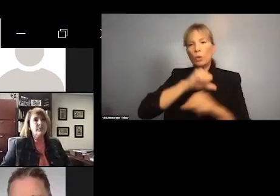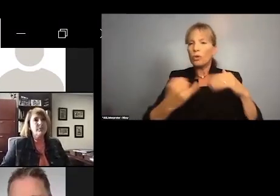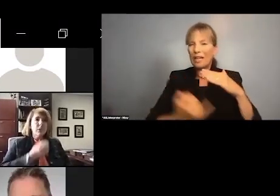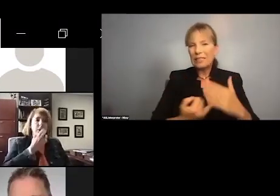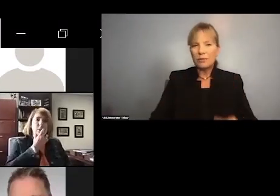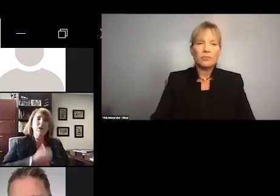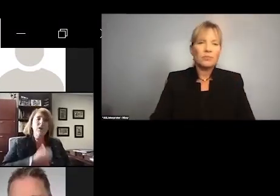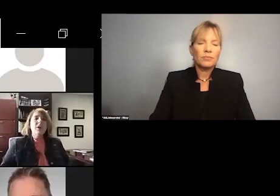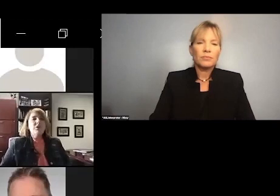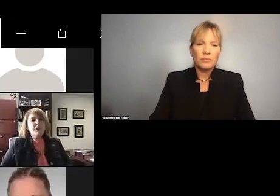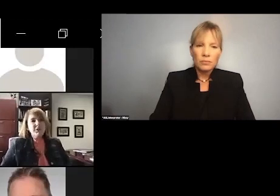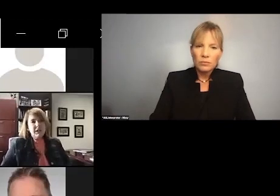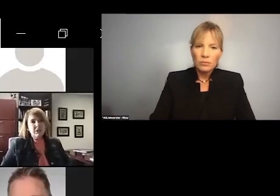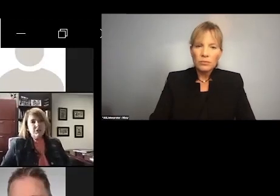isolation.